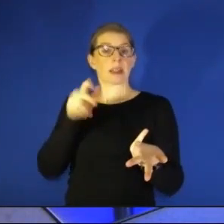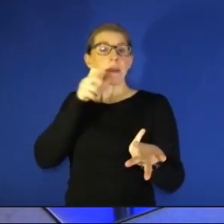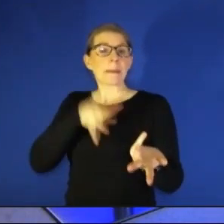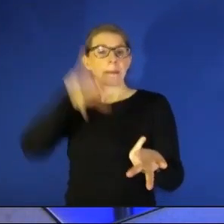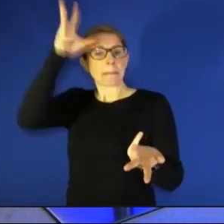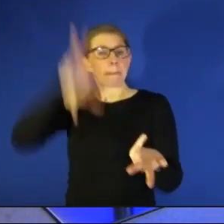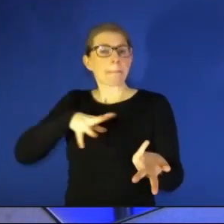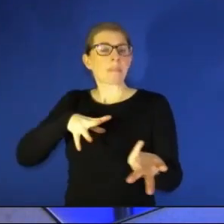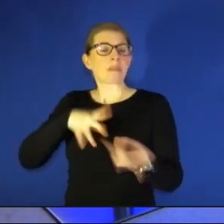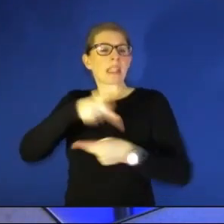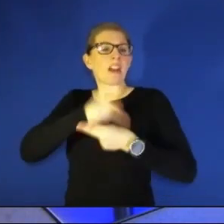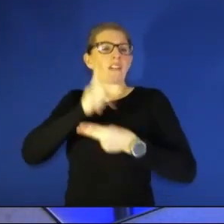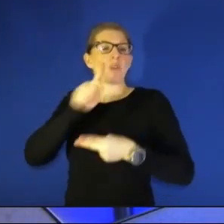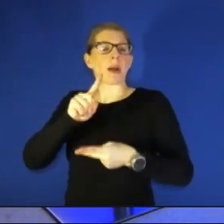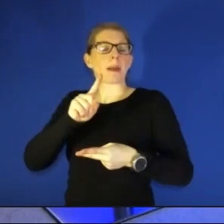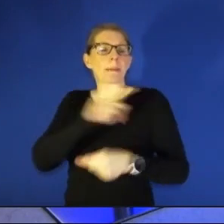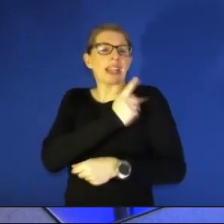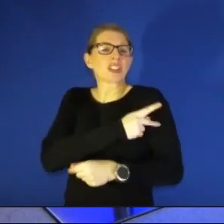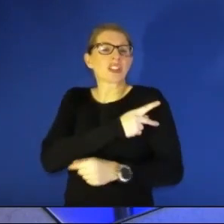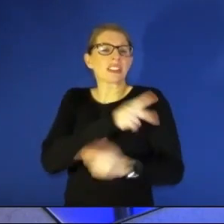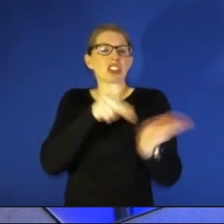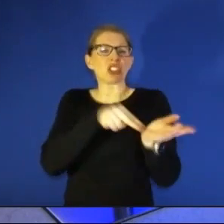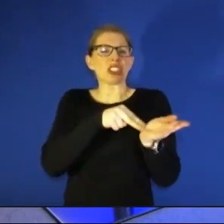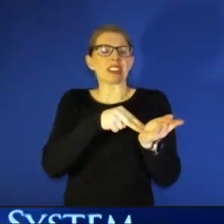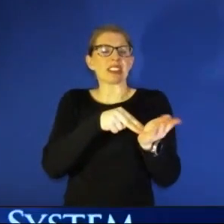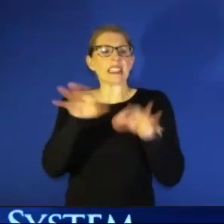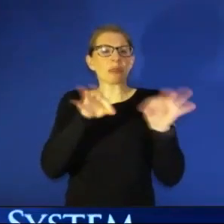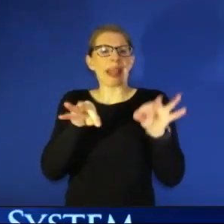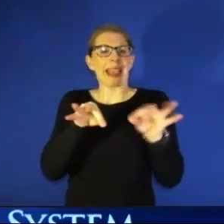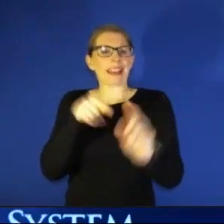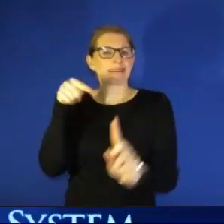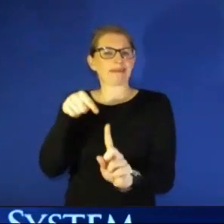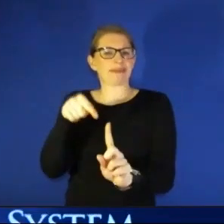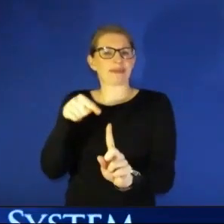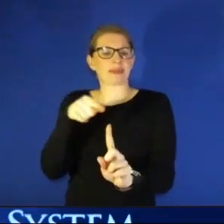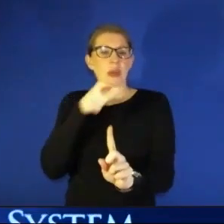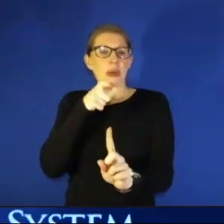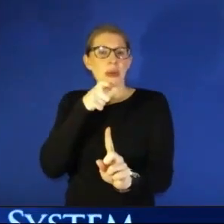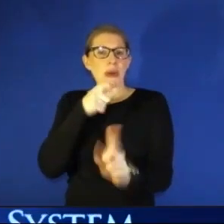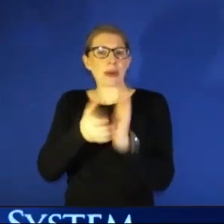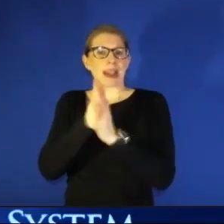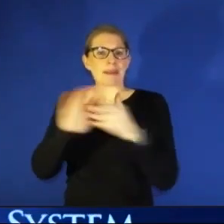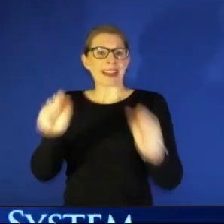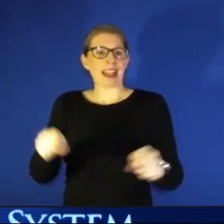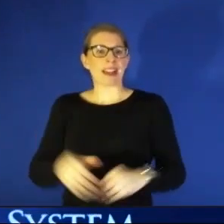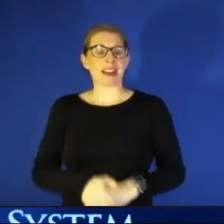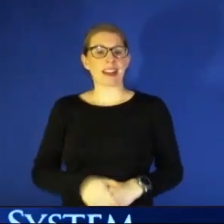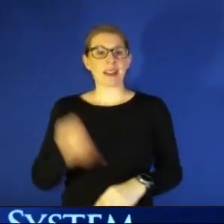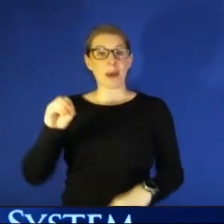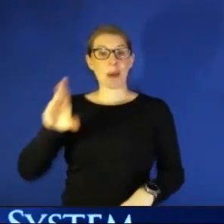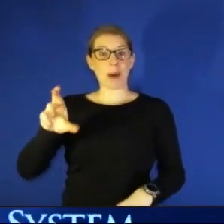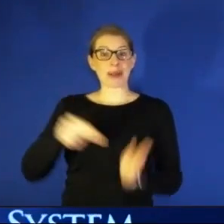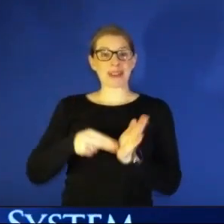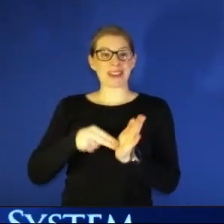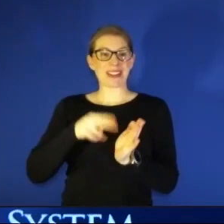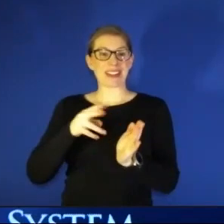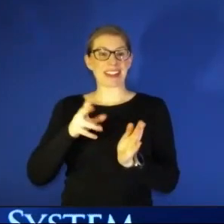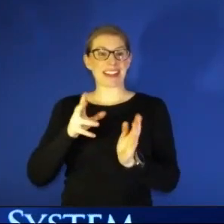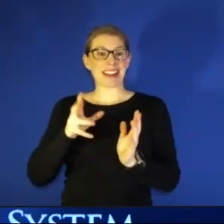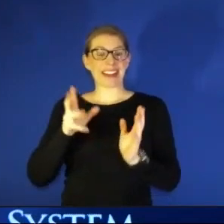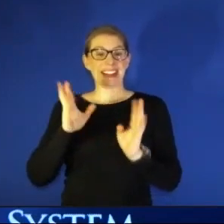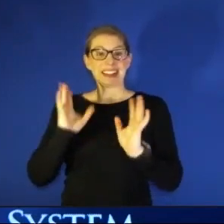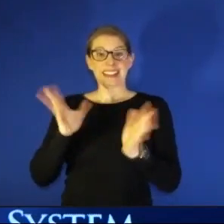patients, and what it takes to be one of those people. I'd love to, and seeing the OR nurses talk today, it just warms my